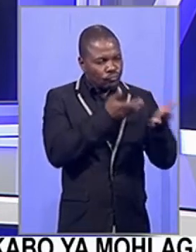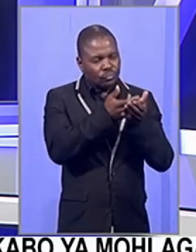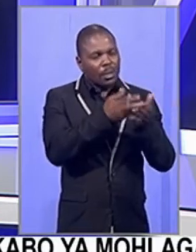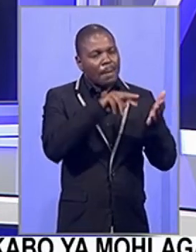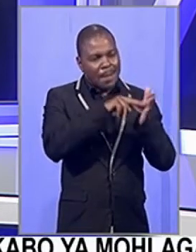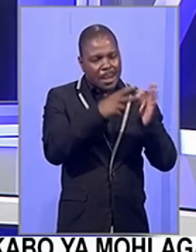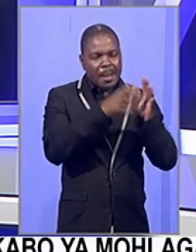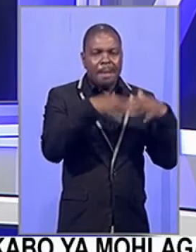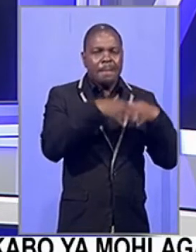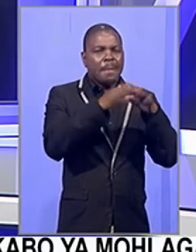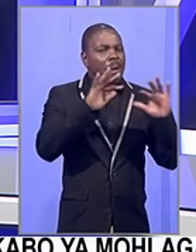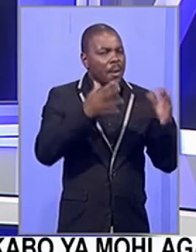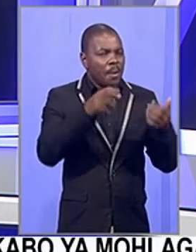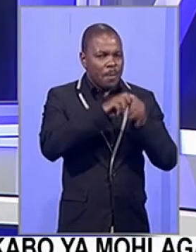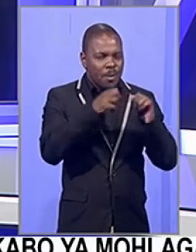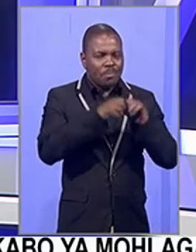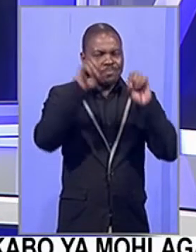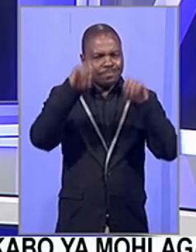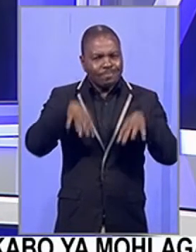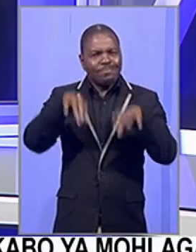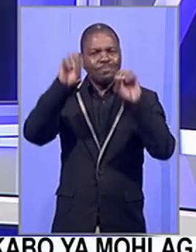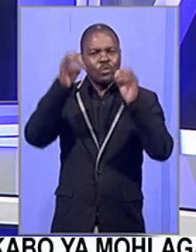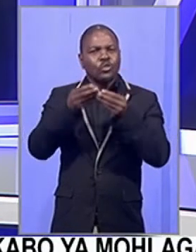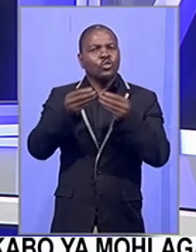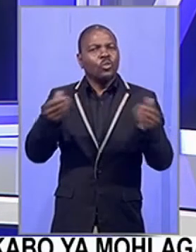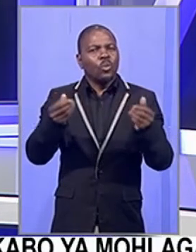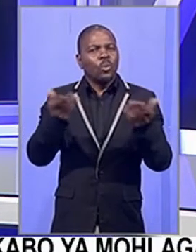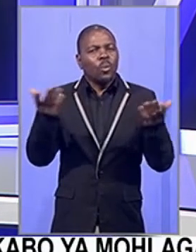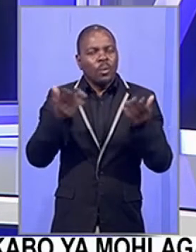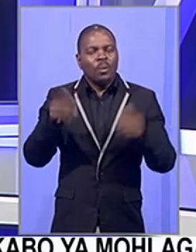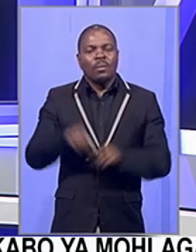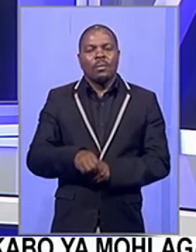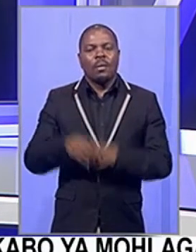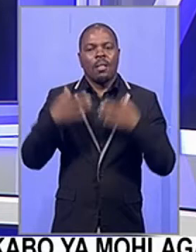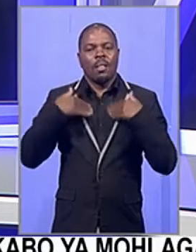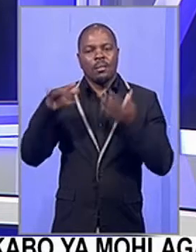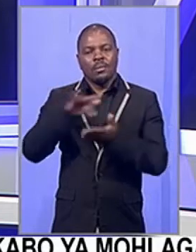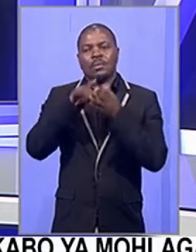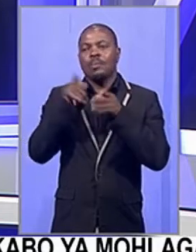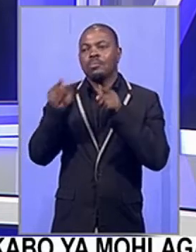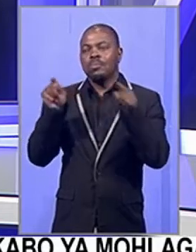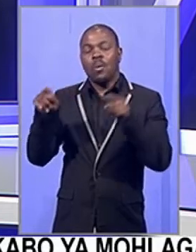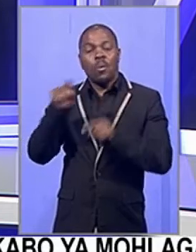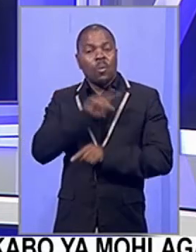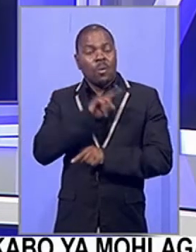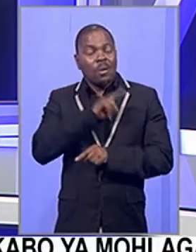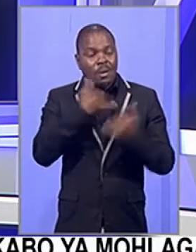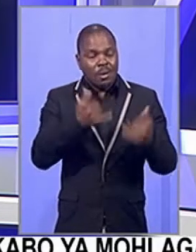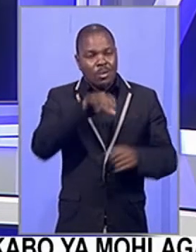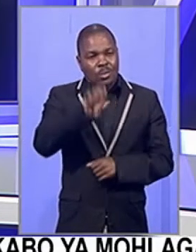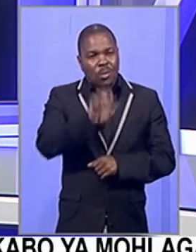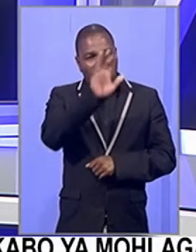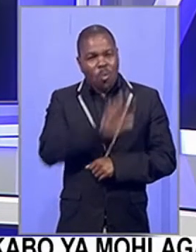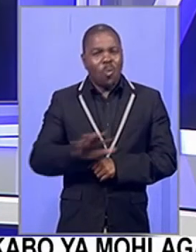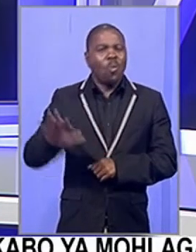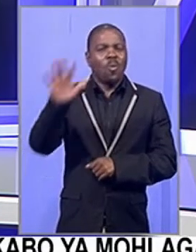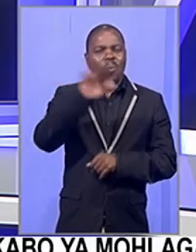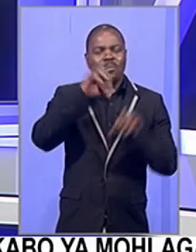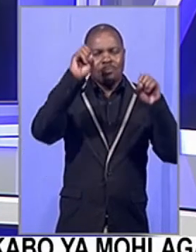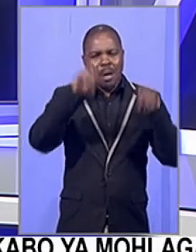ka leano la go rarolla mathata a kgaotšo ya mohlagase ka ditheong tša maphelo ge naga e itemogela kgaotšo ya